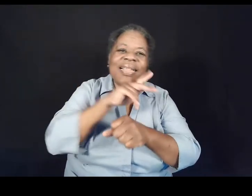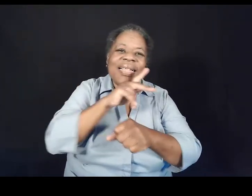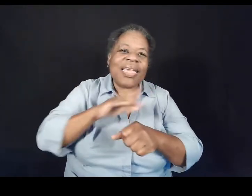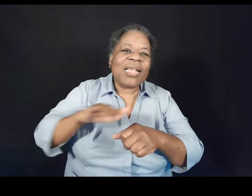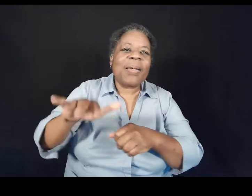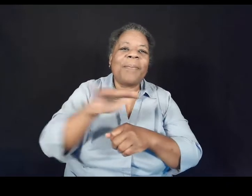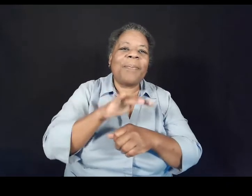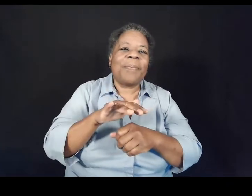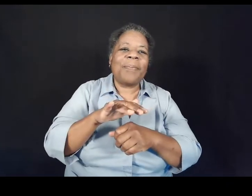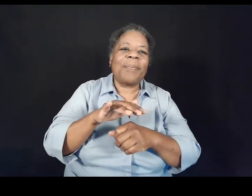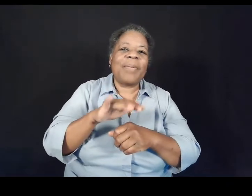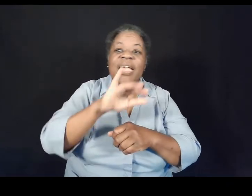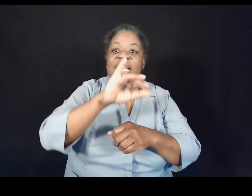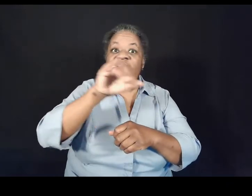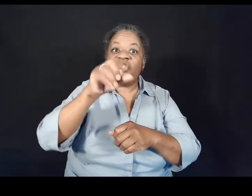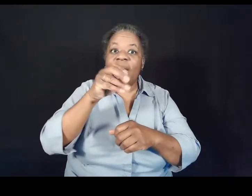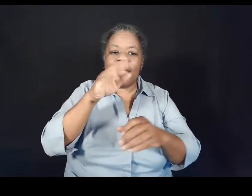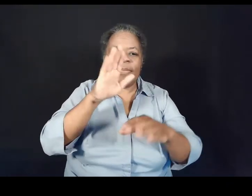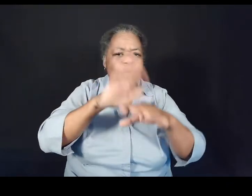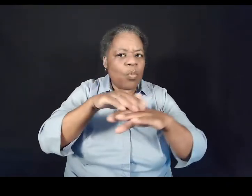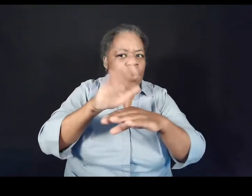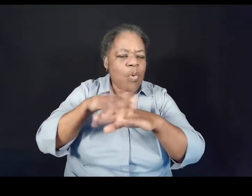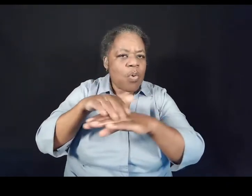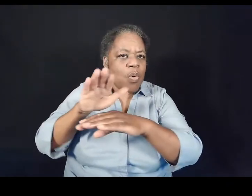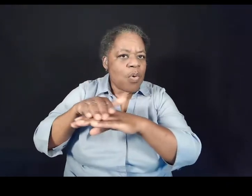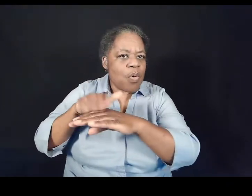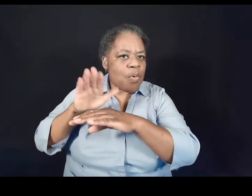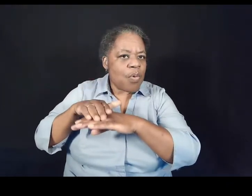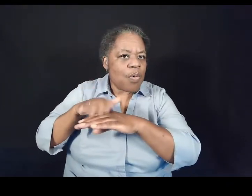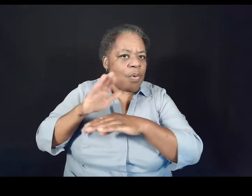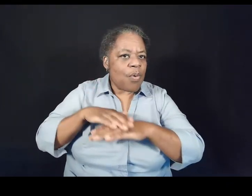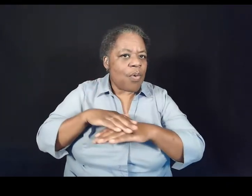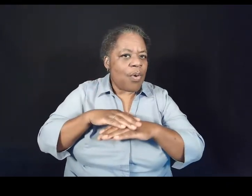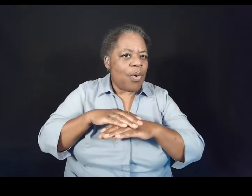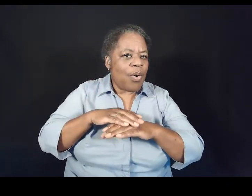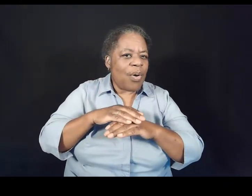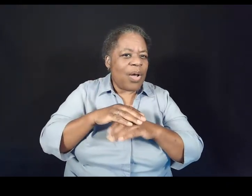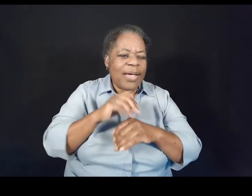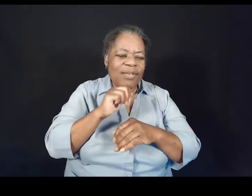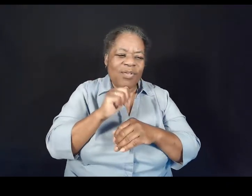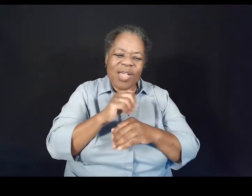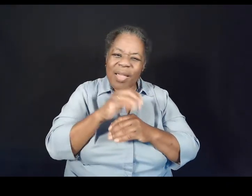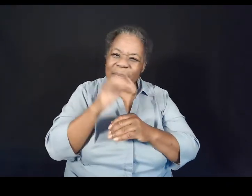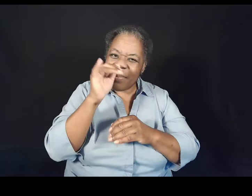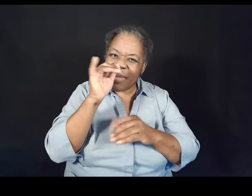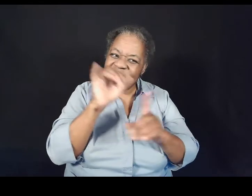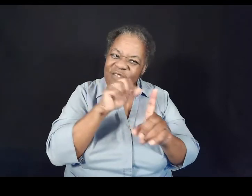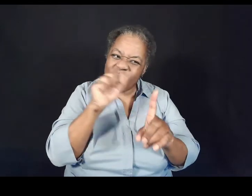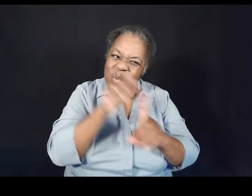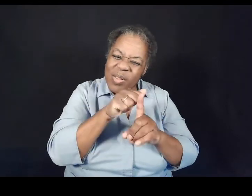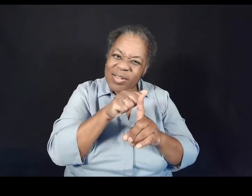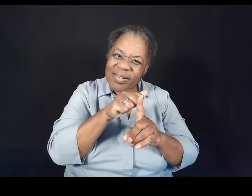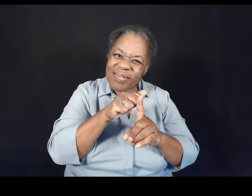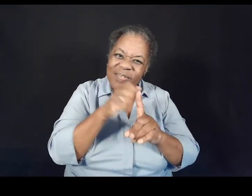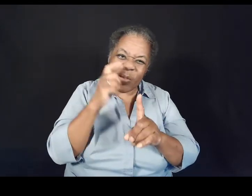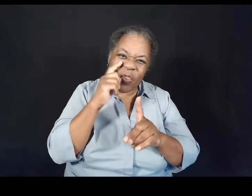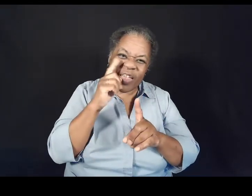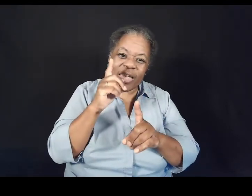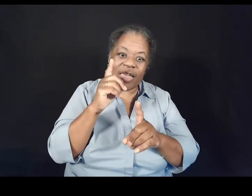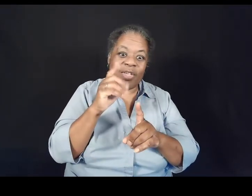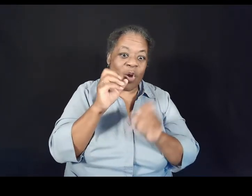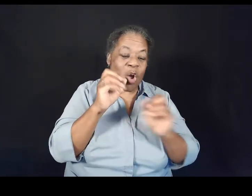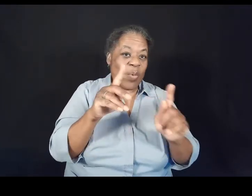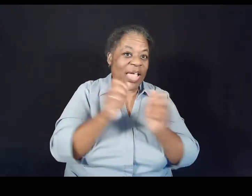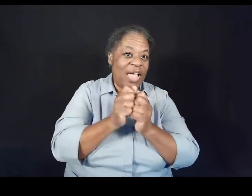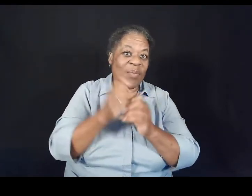So James is warning his readers, don't be fooled into thinking you're okay with God